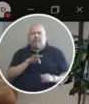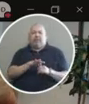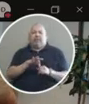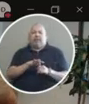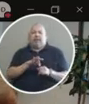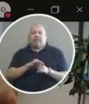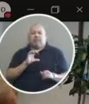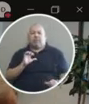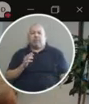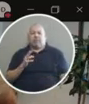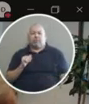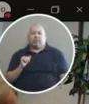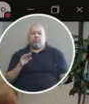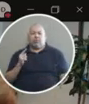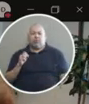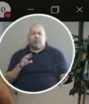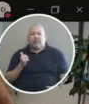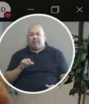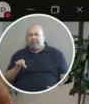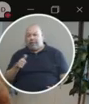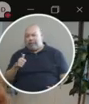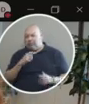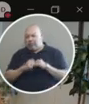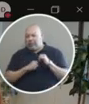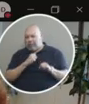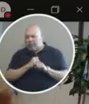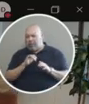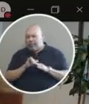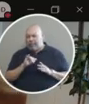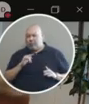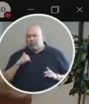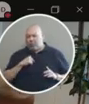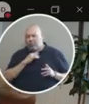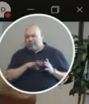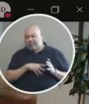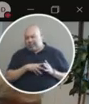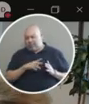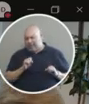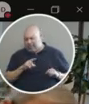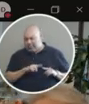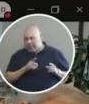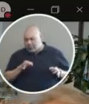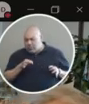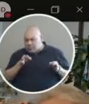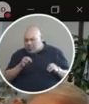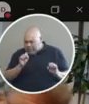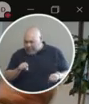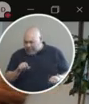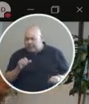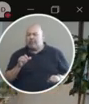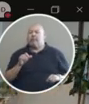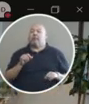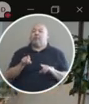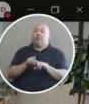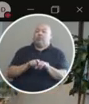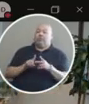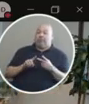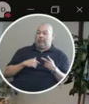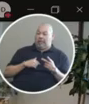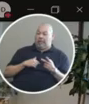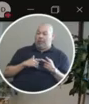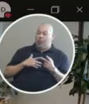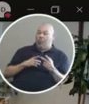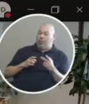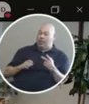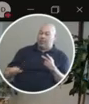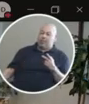of the charter every other year. That's when we scheduled it, so it could be postponed. The other thing that I would like